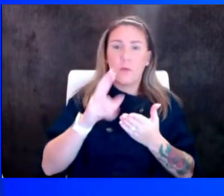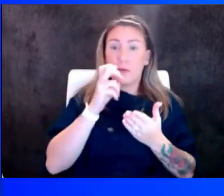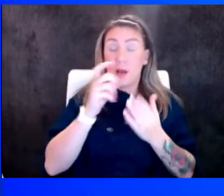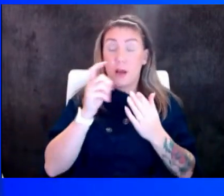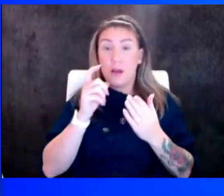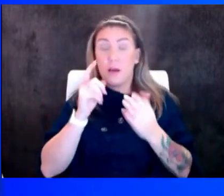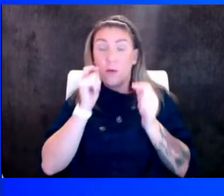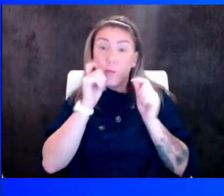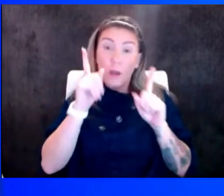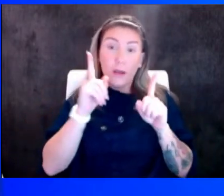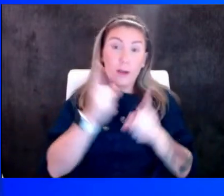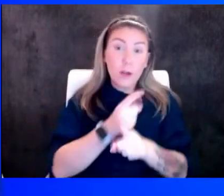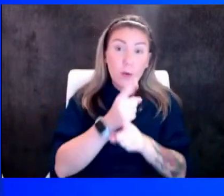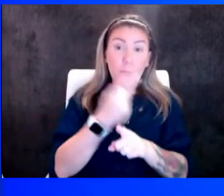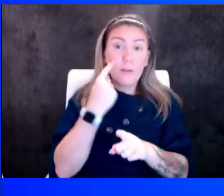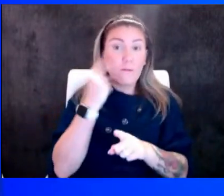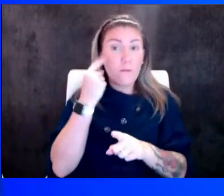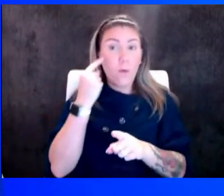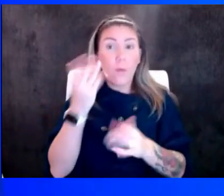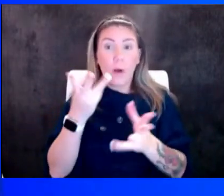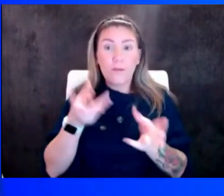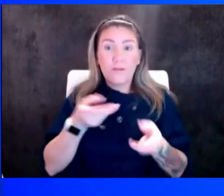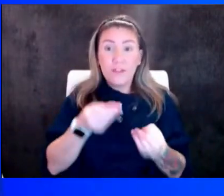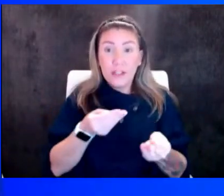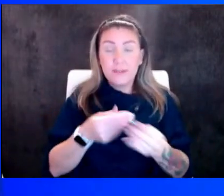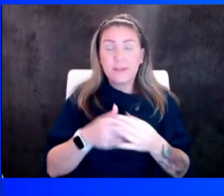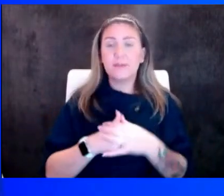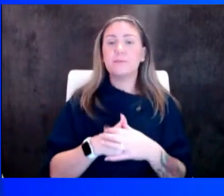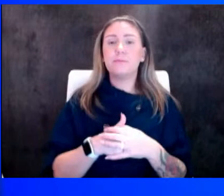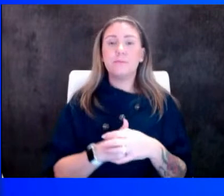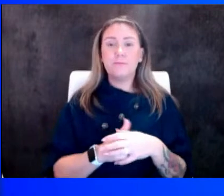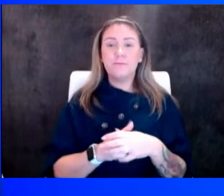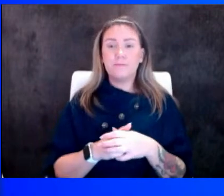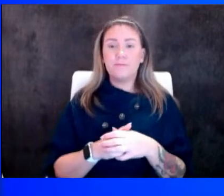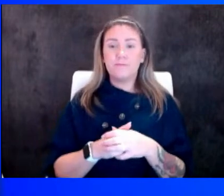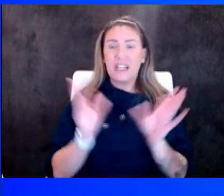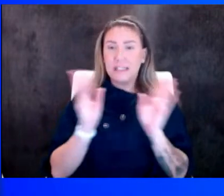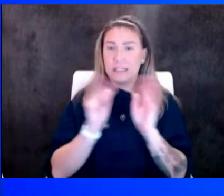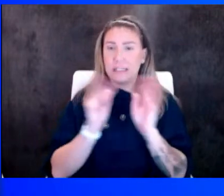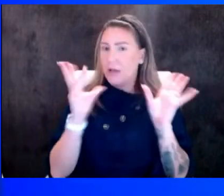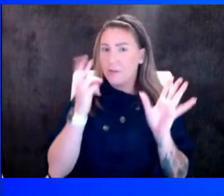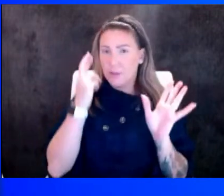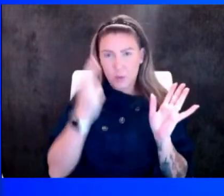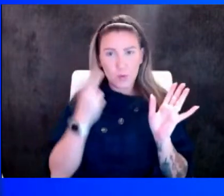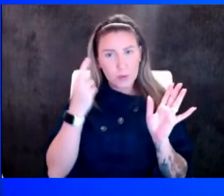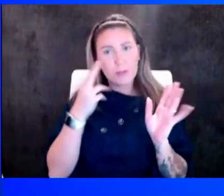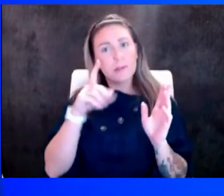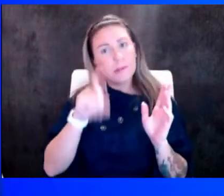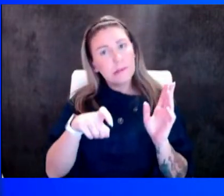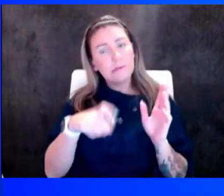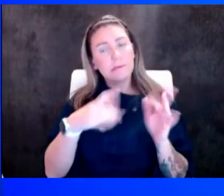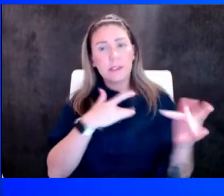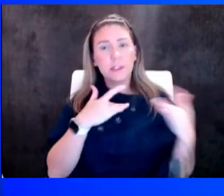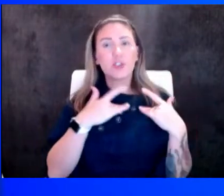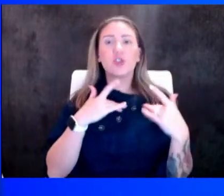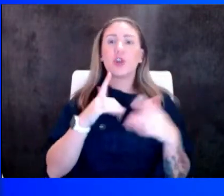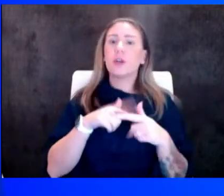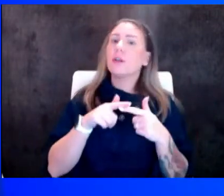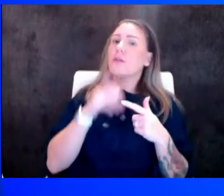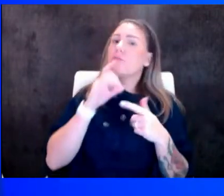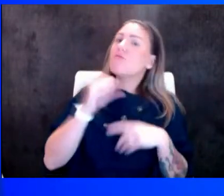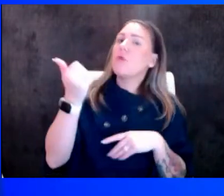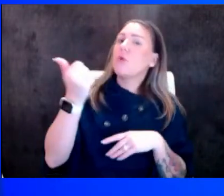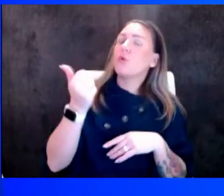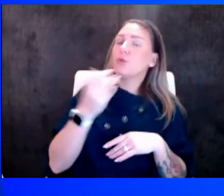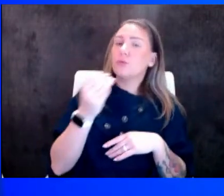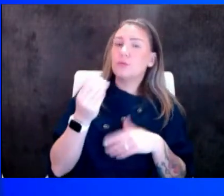for feeds or things like that. I think those would be obviously reasons to be concerned. And then if you're an older kid and you're trying to